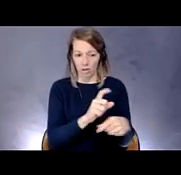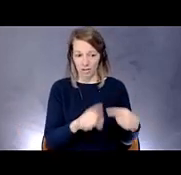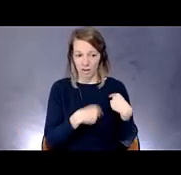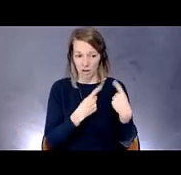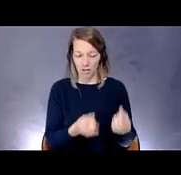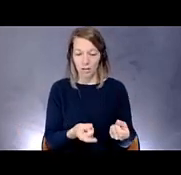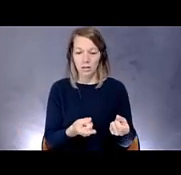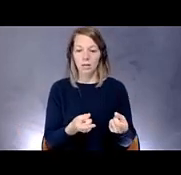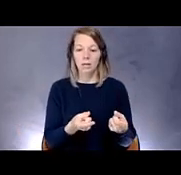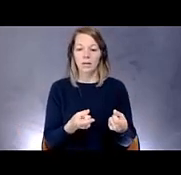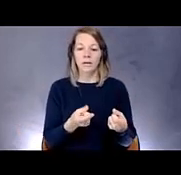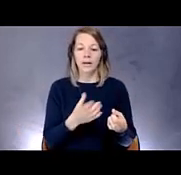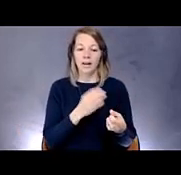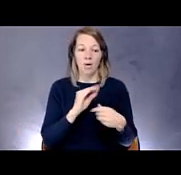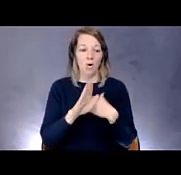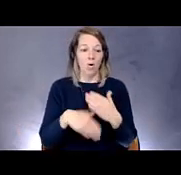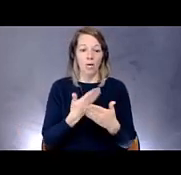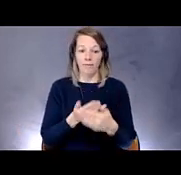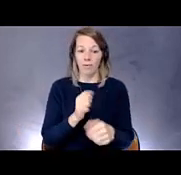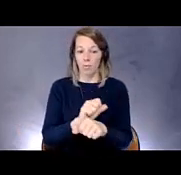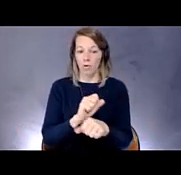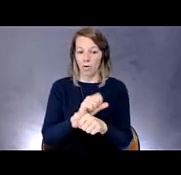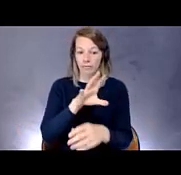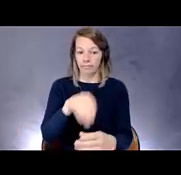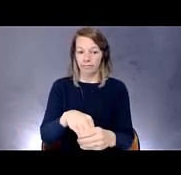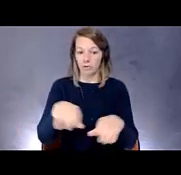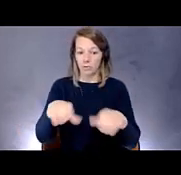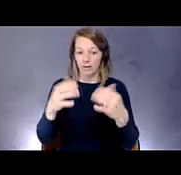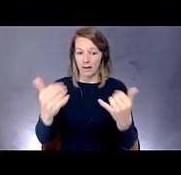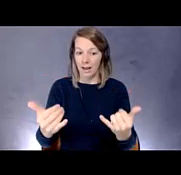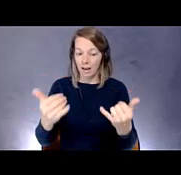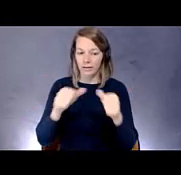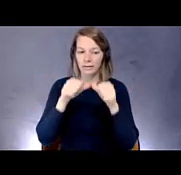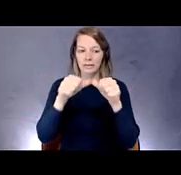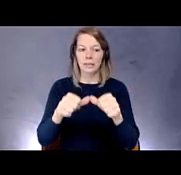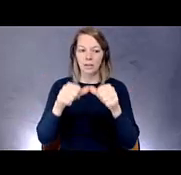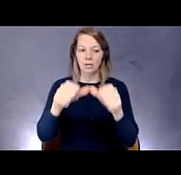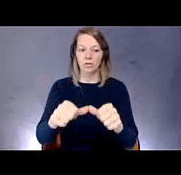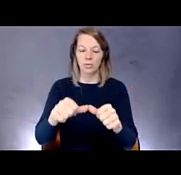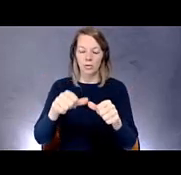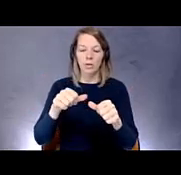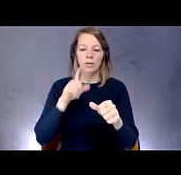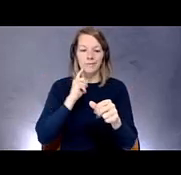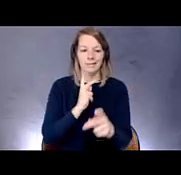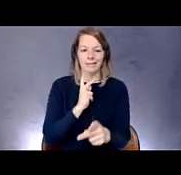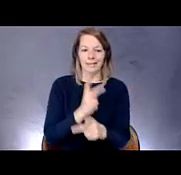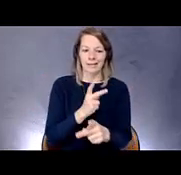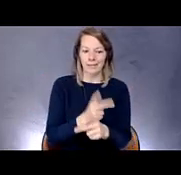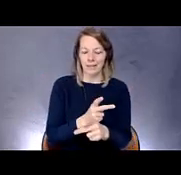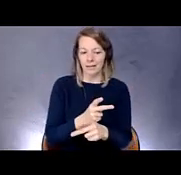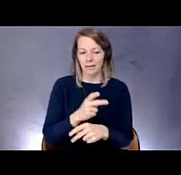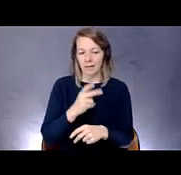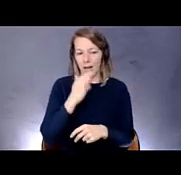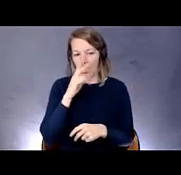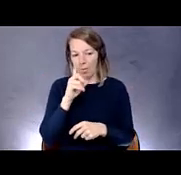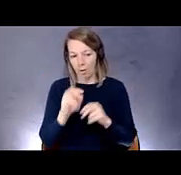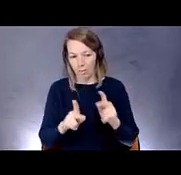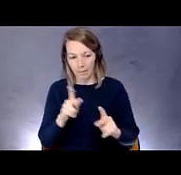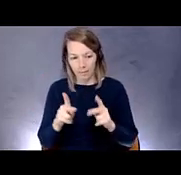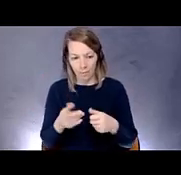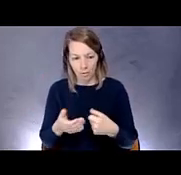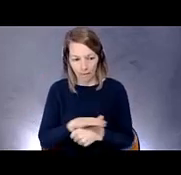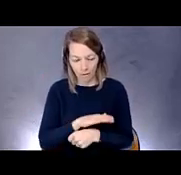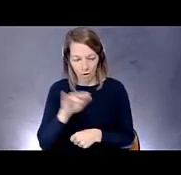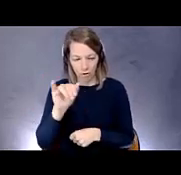pandemic, and all of the work that we're doing now to continue that fabulous track record of keeping Coloradans covered. So